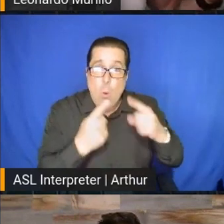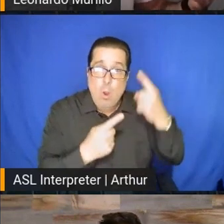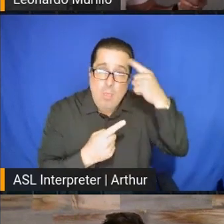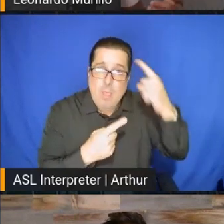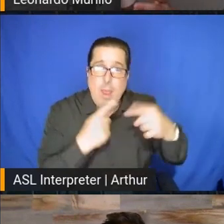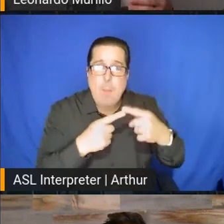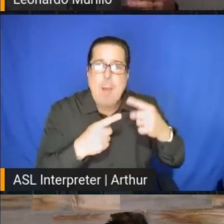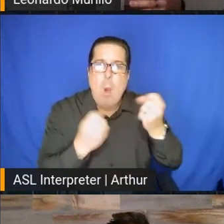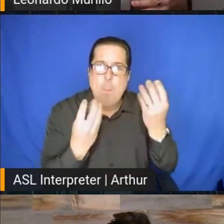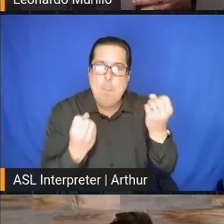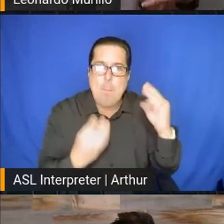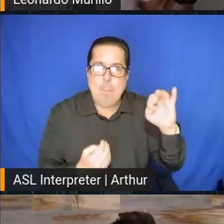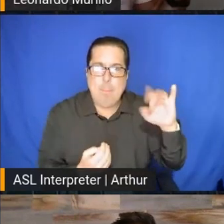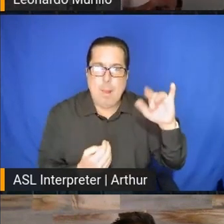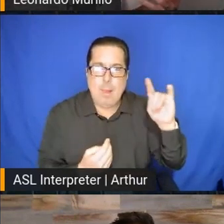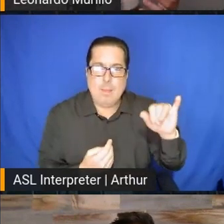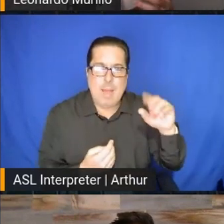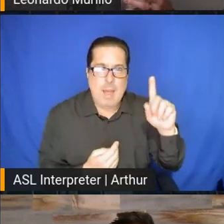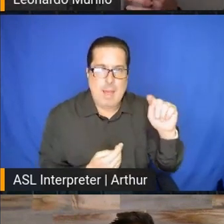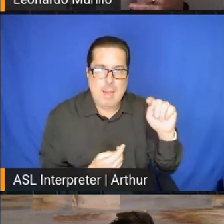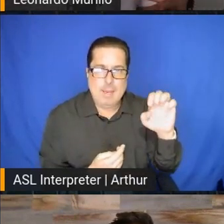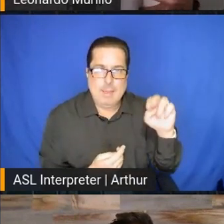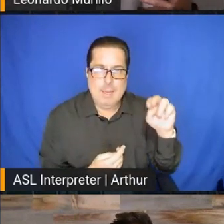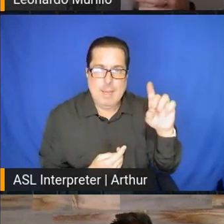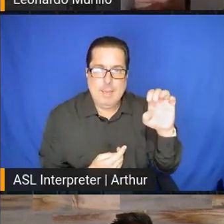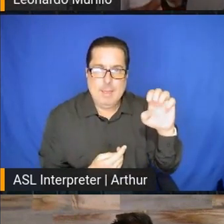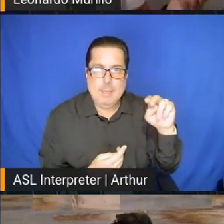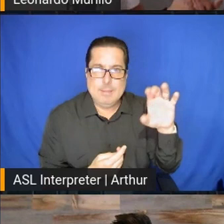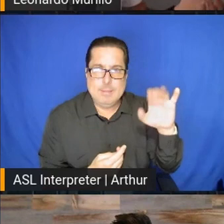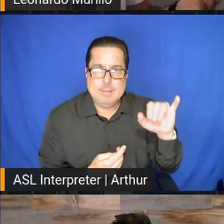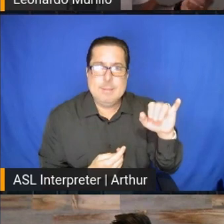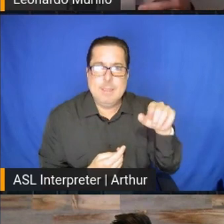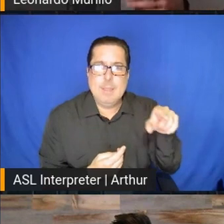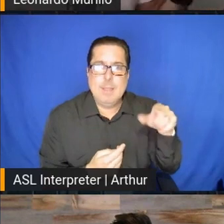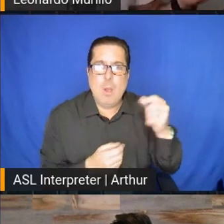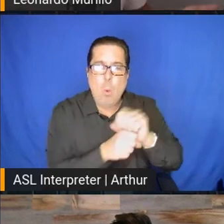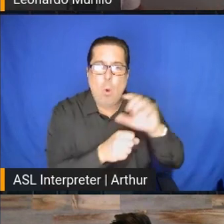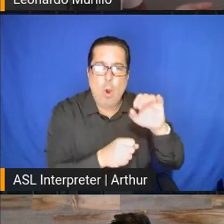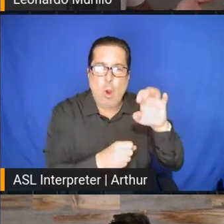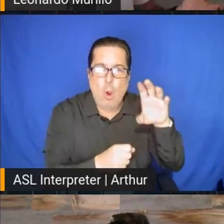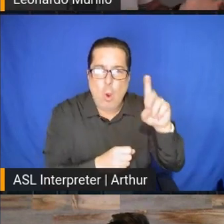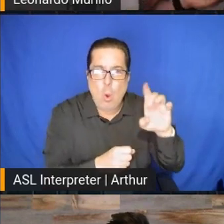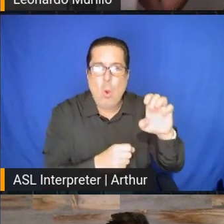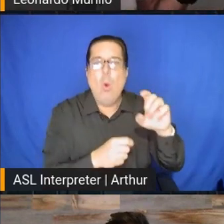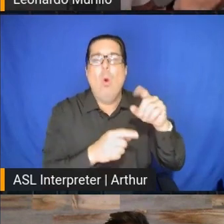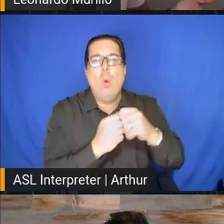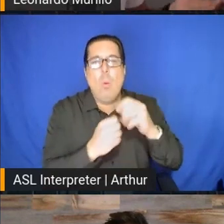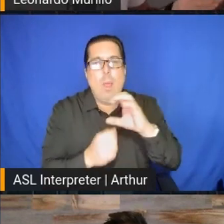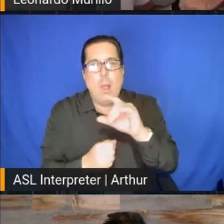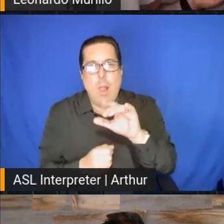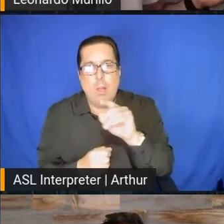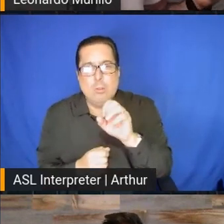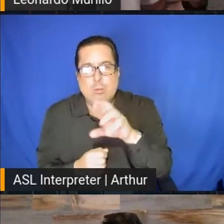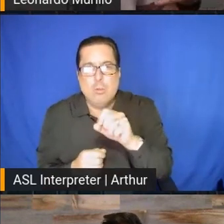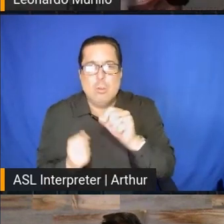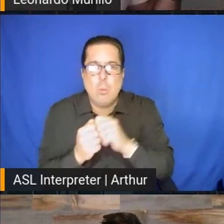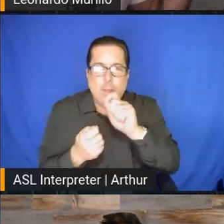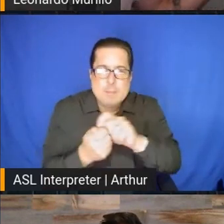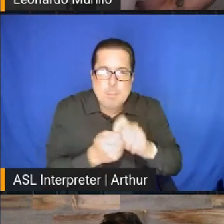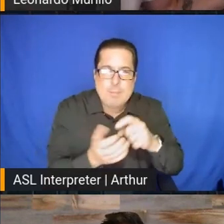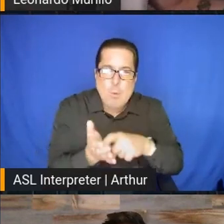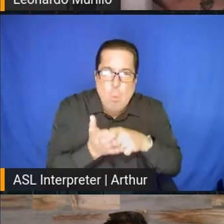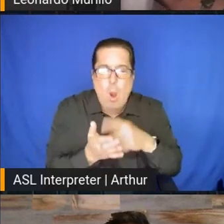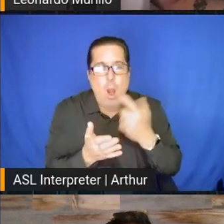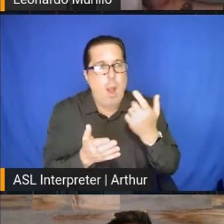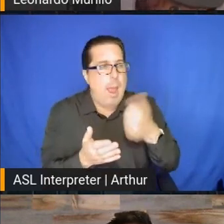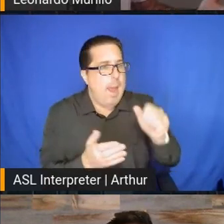multi-tenancy, right? And when you think about kind of like workloads that are deployed to specific clusters because of underlying requirements, right? Whether you need